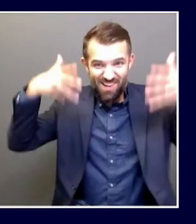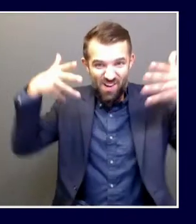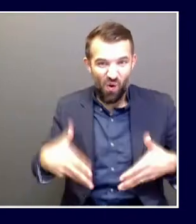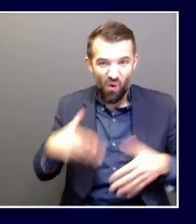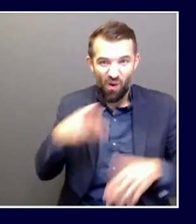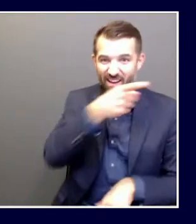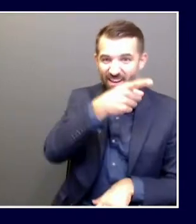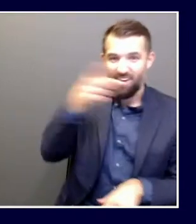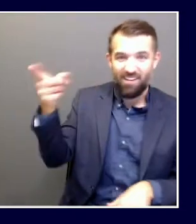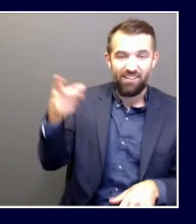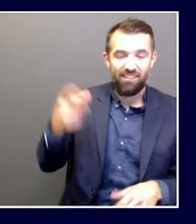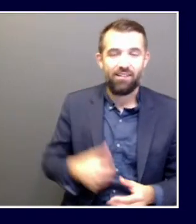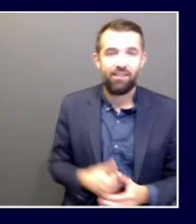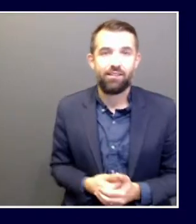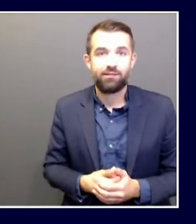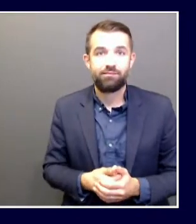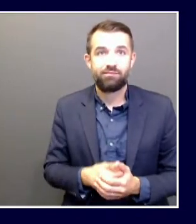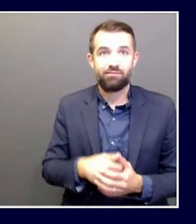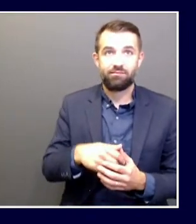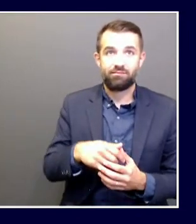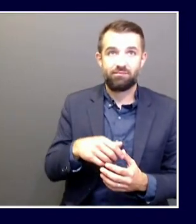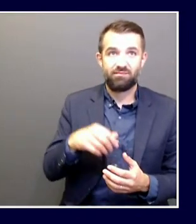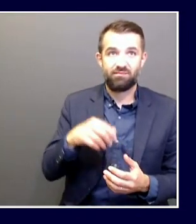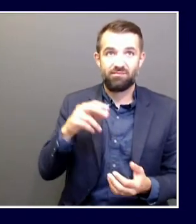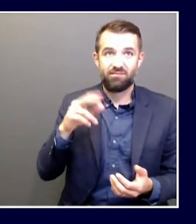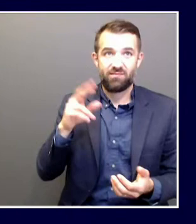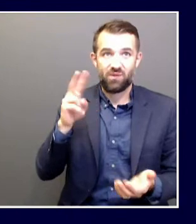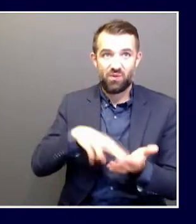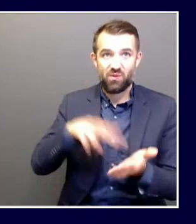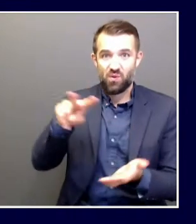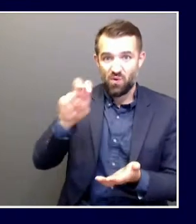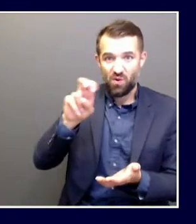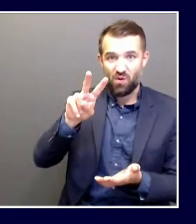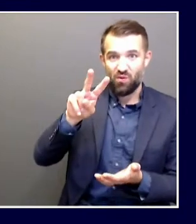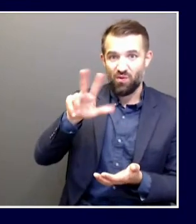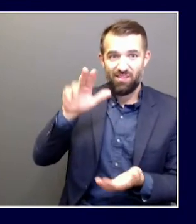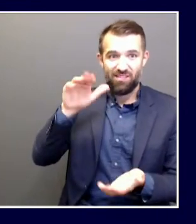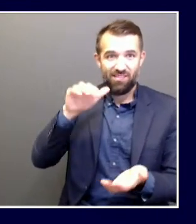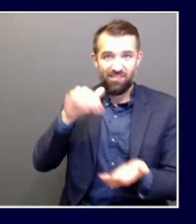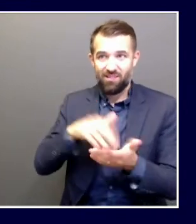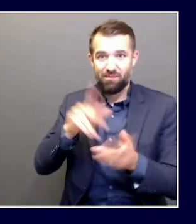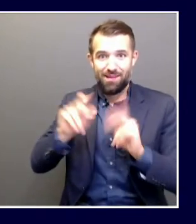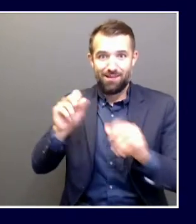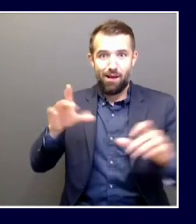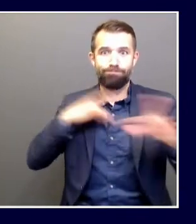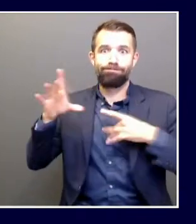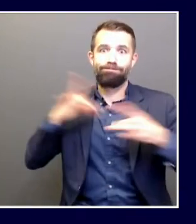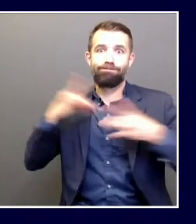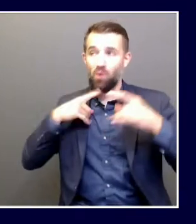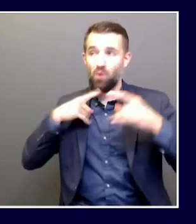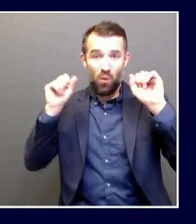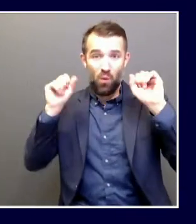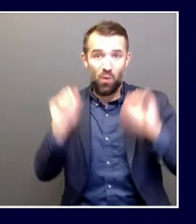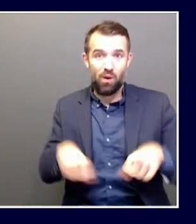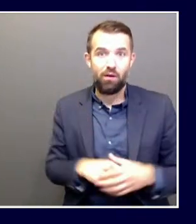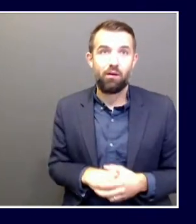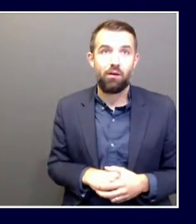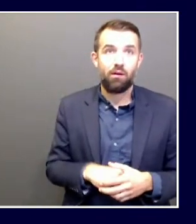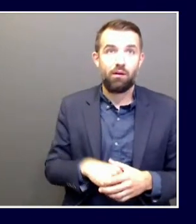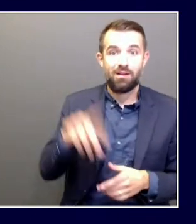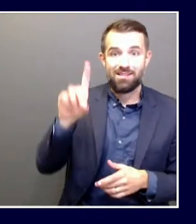still room for the Delta variant to spread, and I think we have seen this historically. While we do encourage indoor